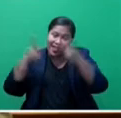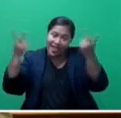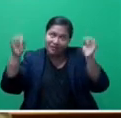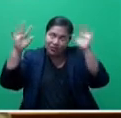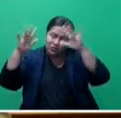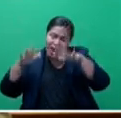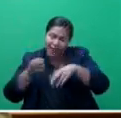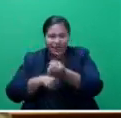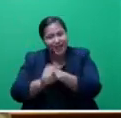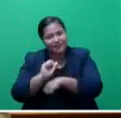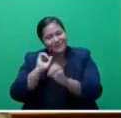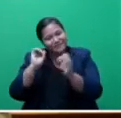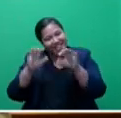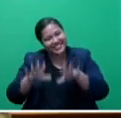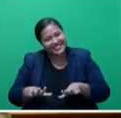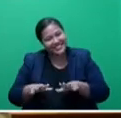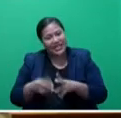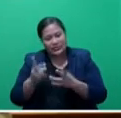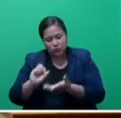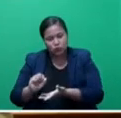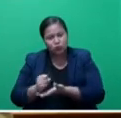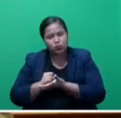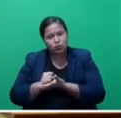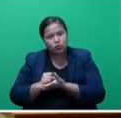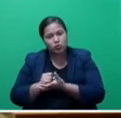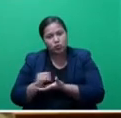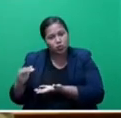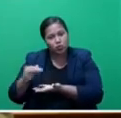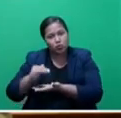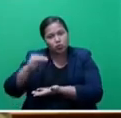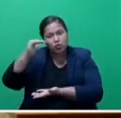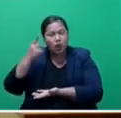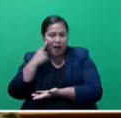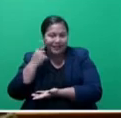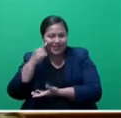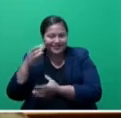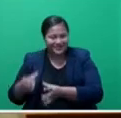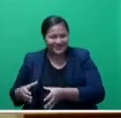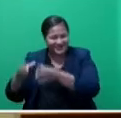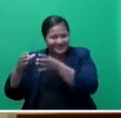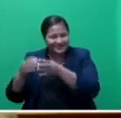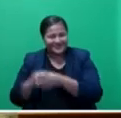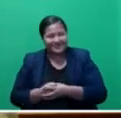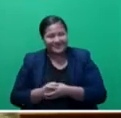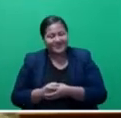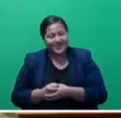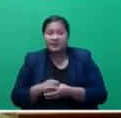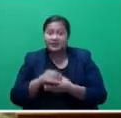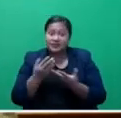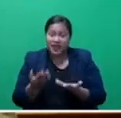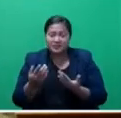blessing to replenish and restore the water in the dam sufficiently. Now that leaves me to ask the Honourable